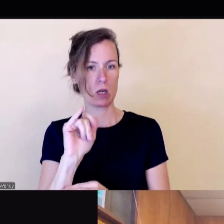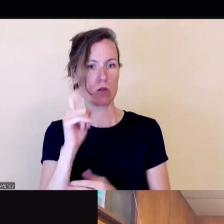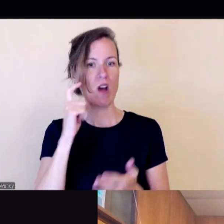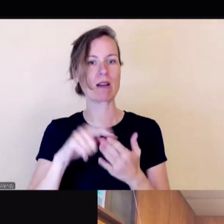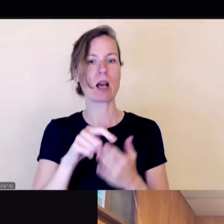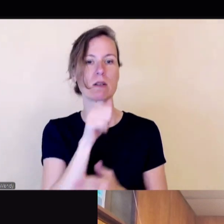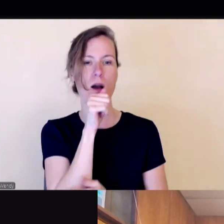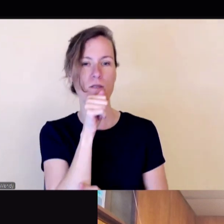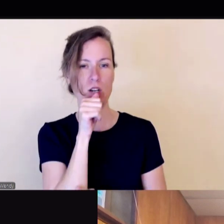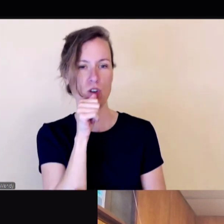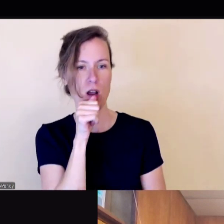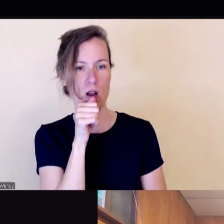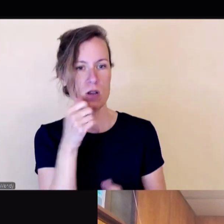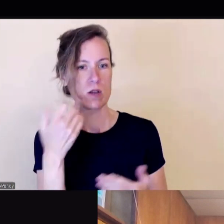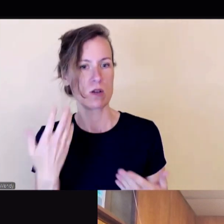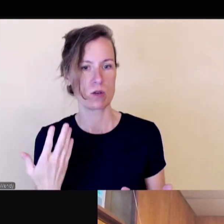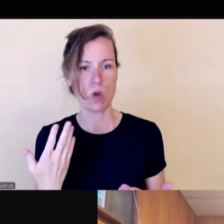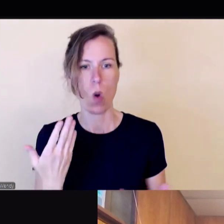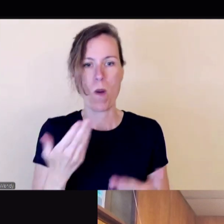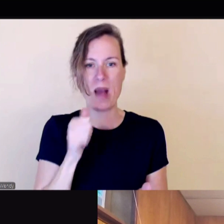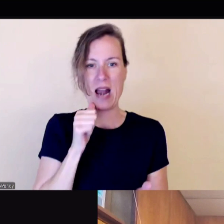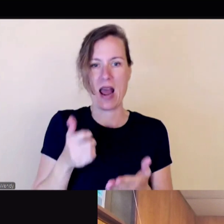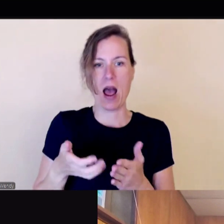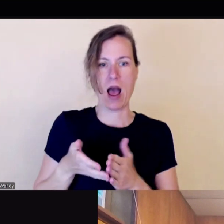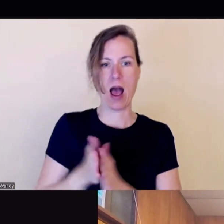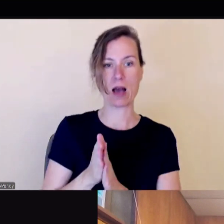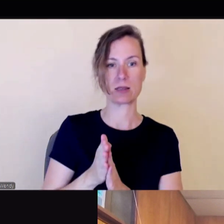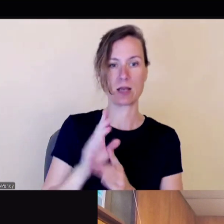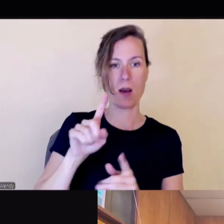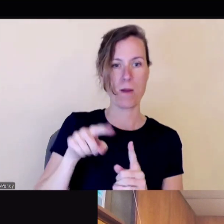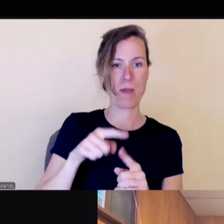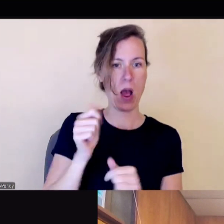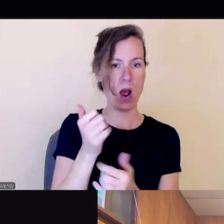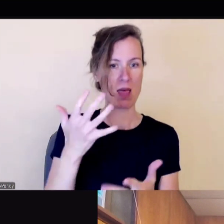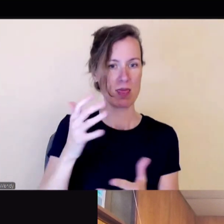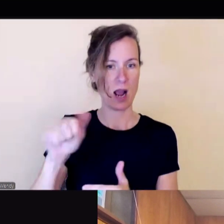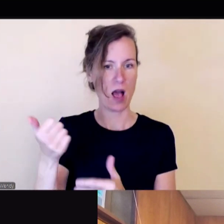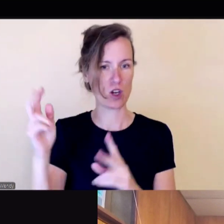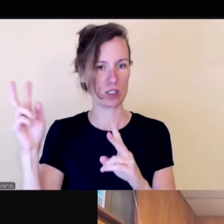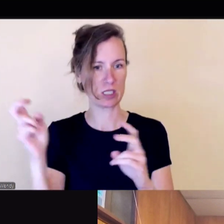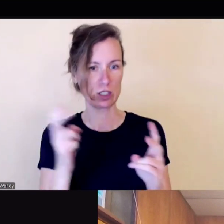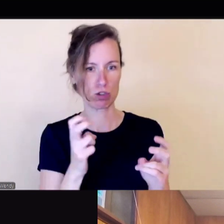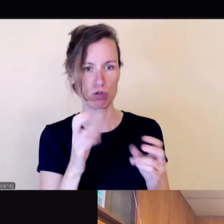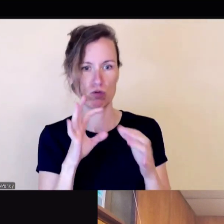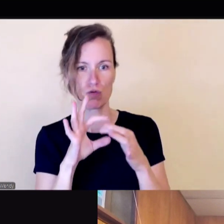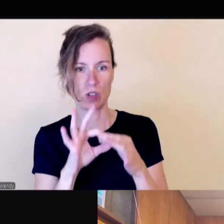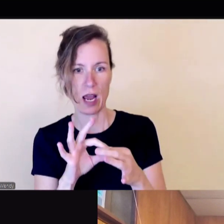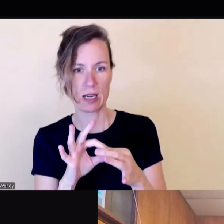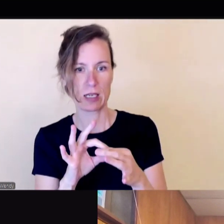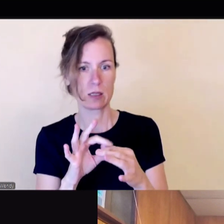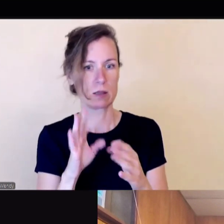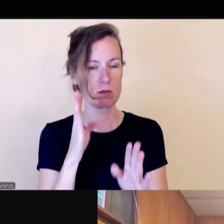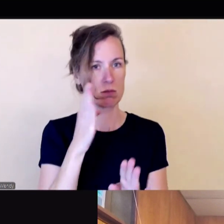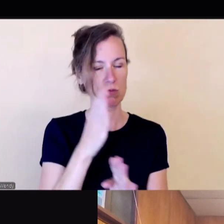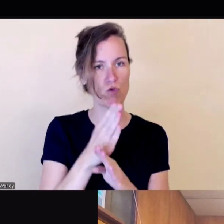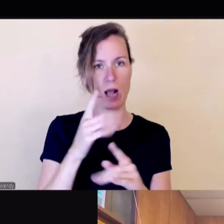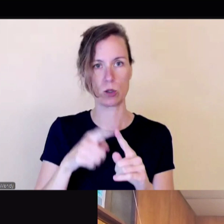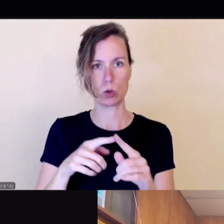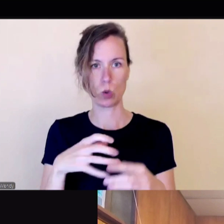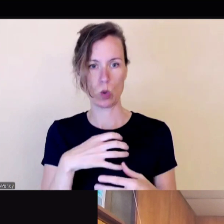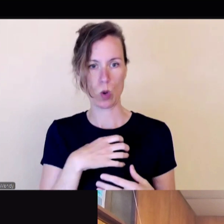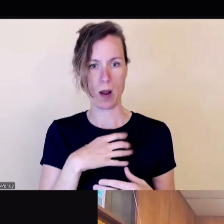be afraid to come, because I think there could be multiple reasons, but we just need to know information directly related to the complaint, and we're